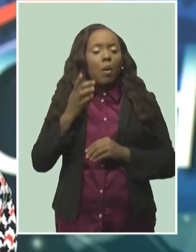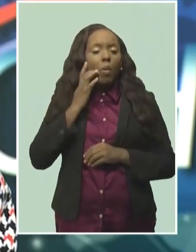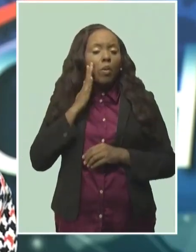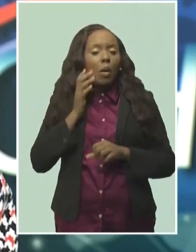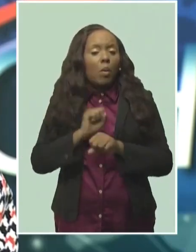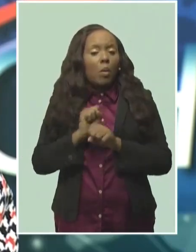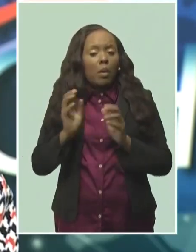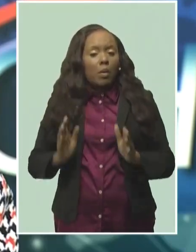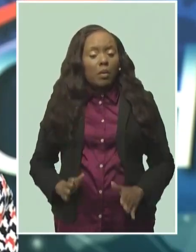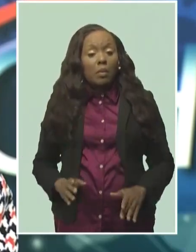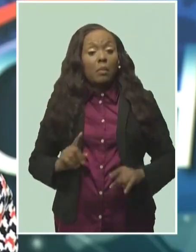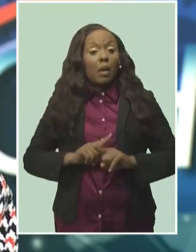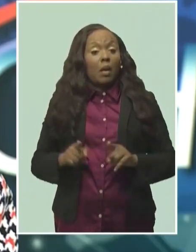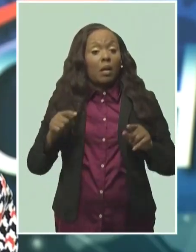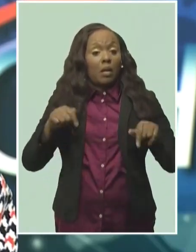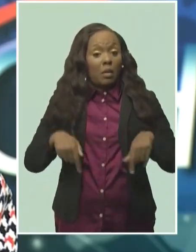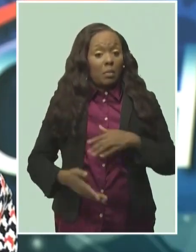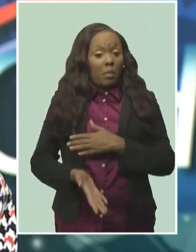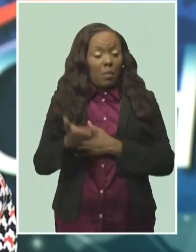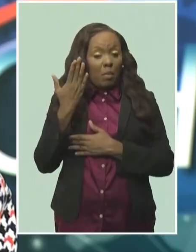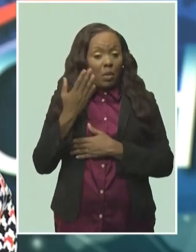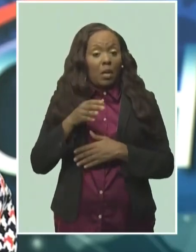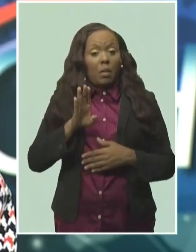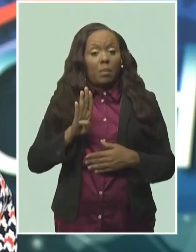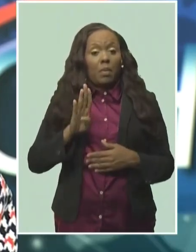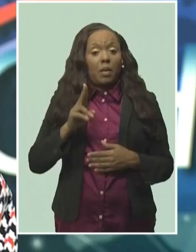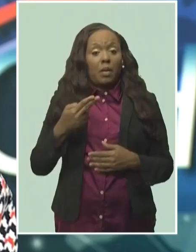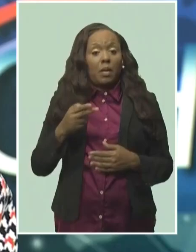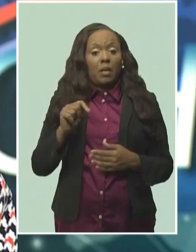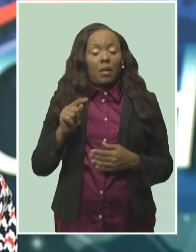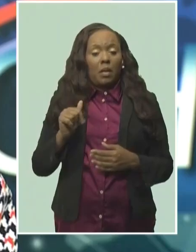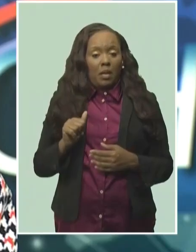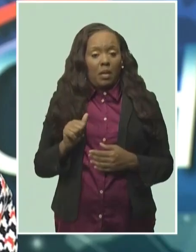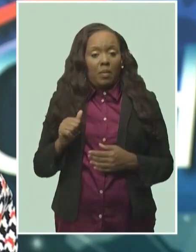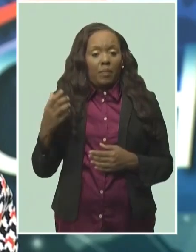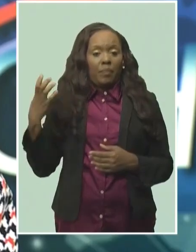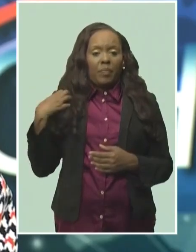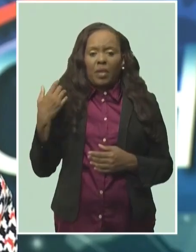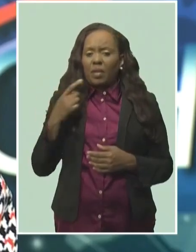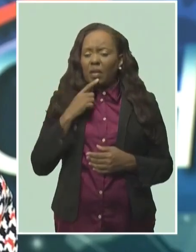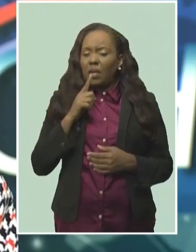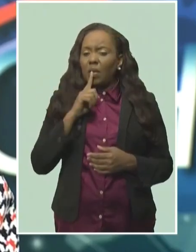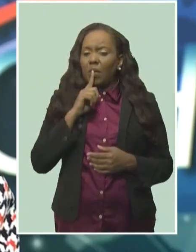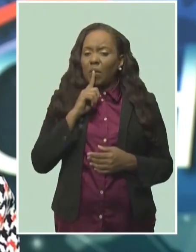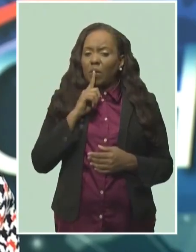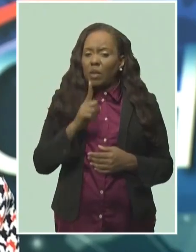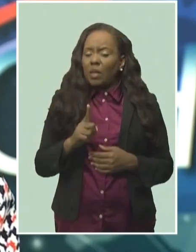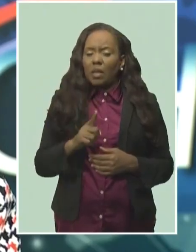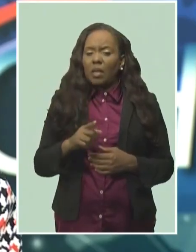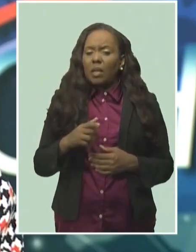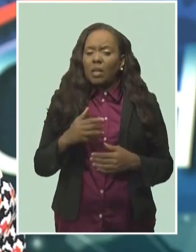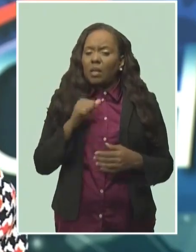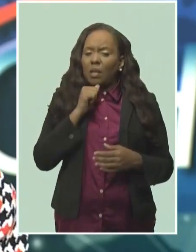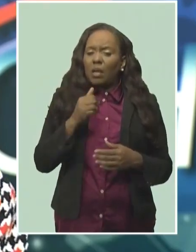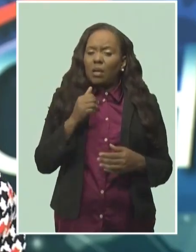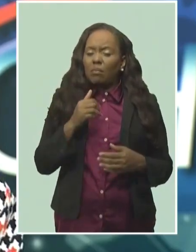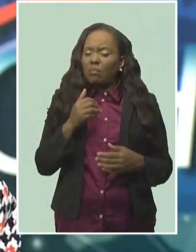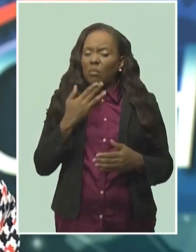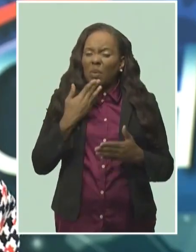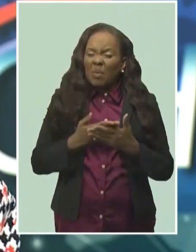morning, BHTA Chairman Renee Coppin described it as a worrying trend in the industrial relations environment.